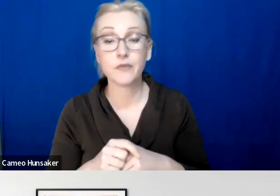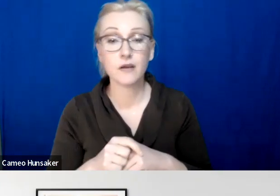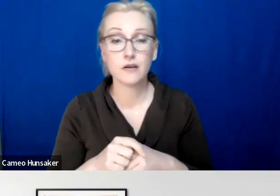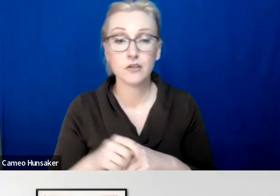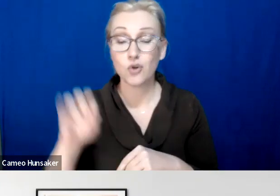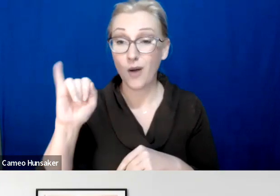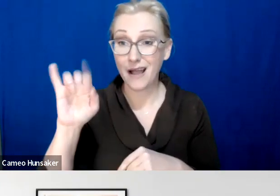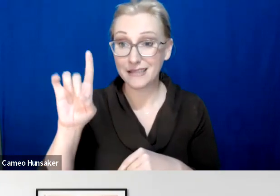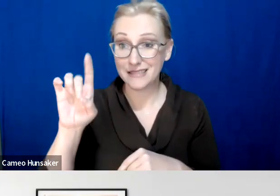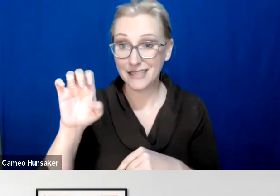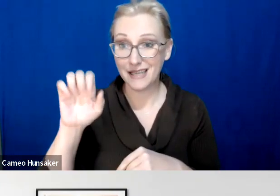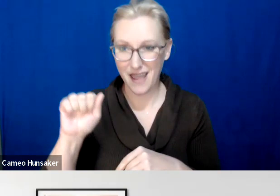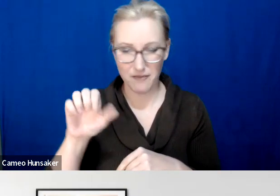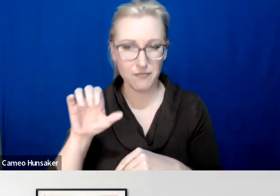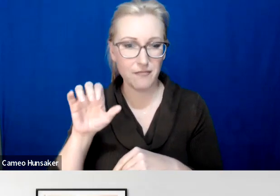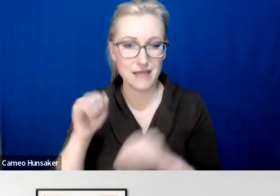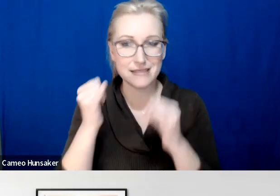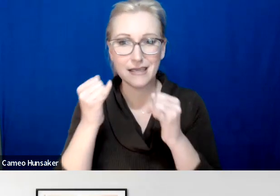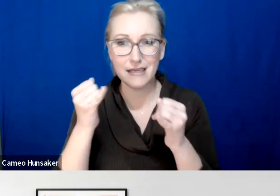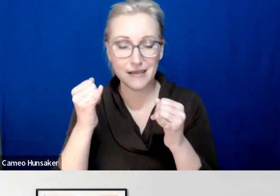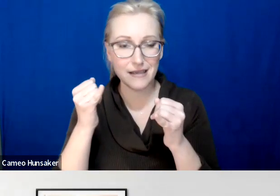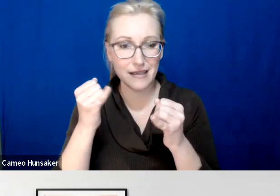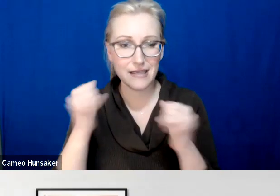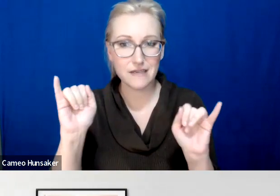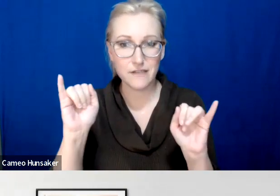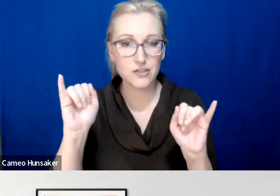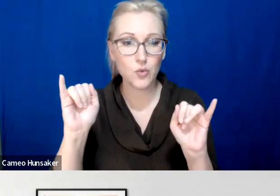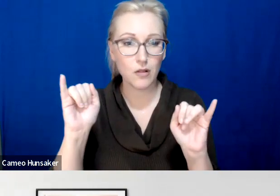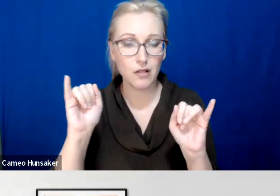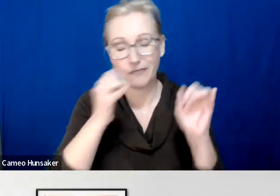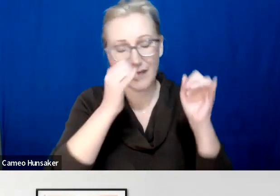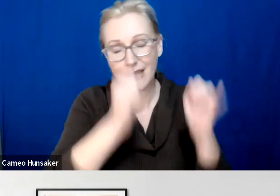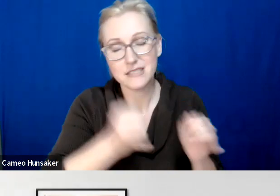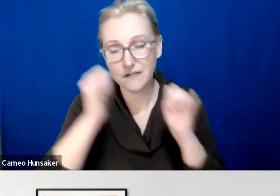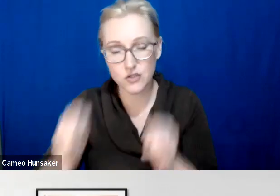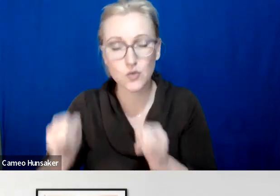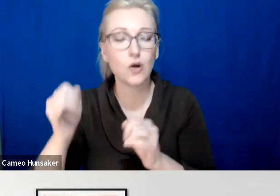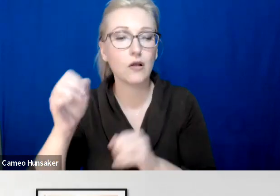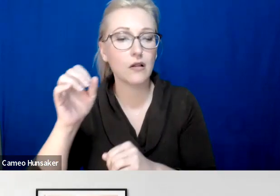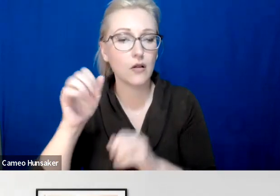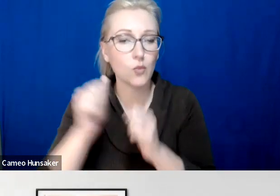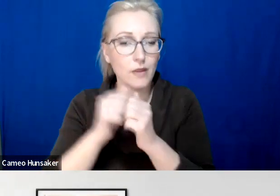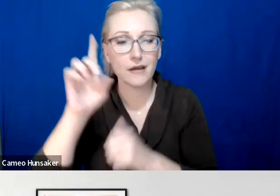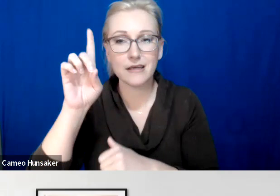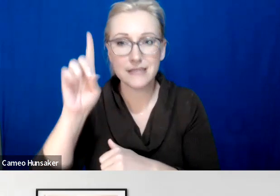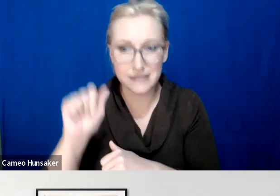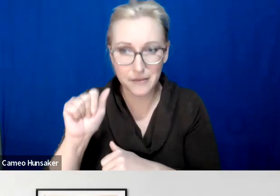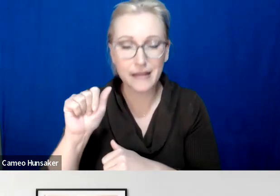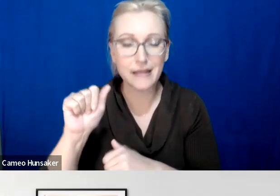the federal law where IEPs come from. So if your kiddo has an IEP, they are covered by